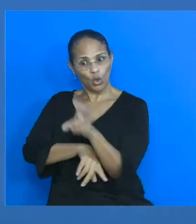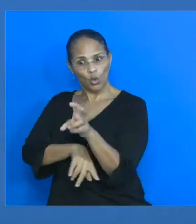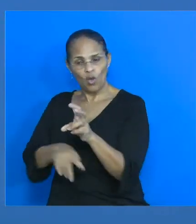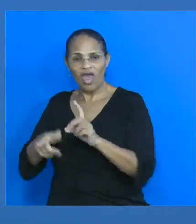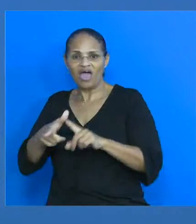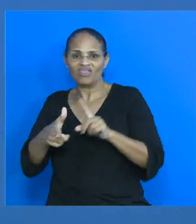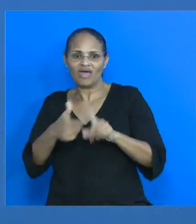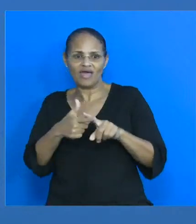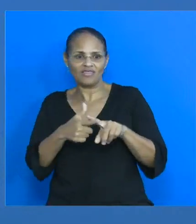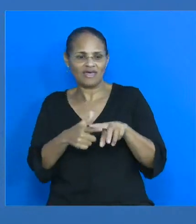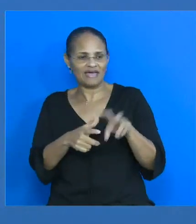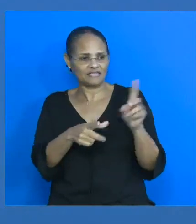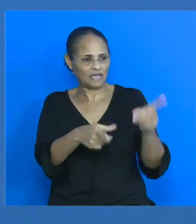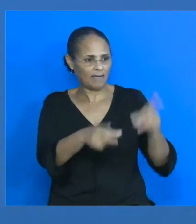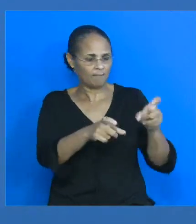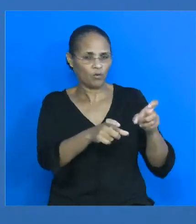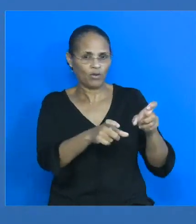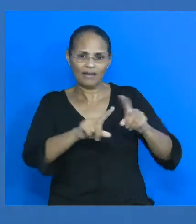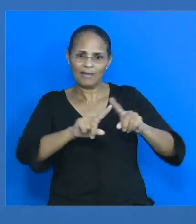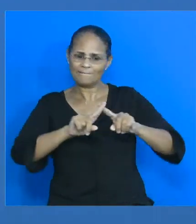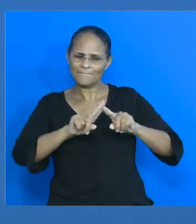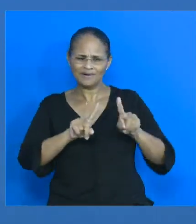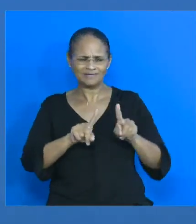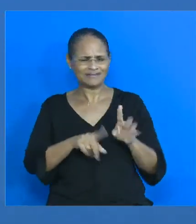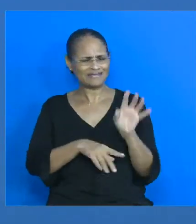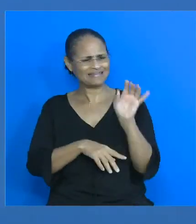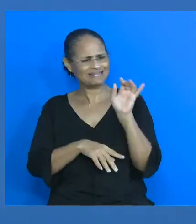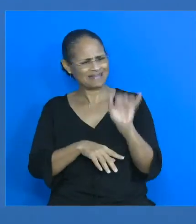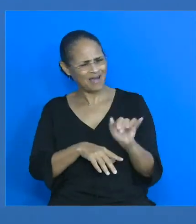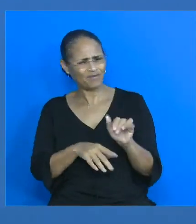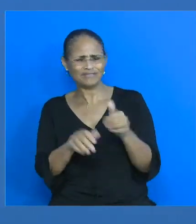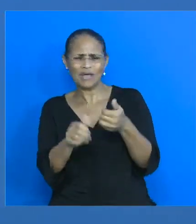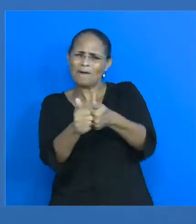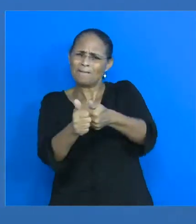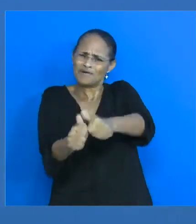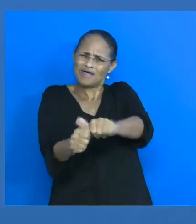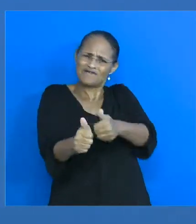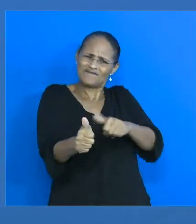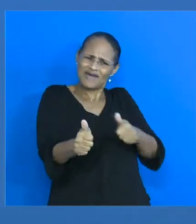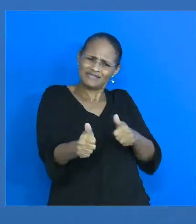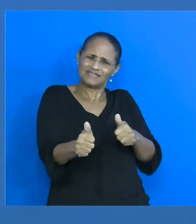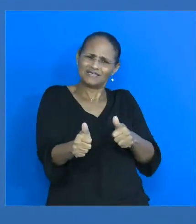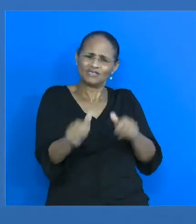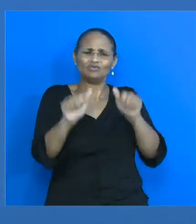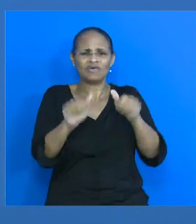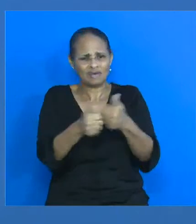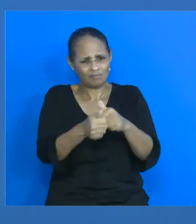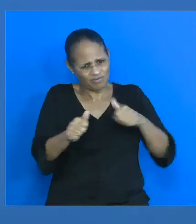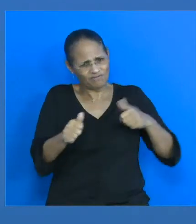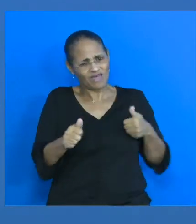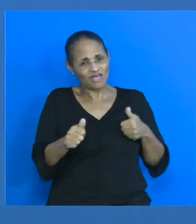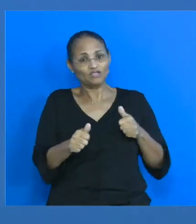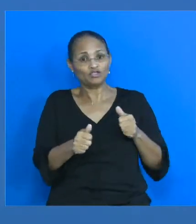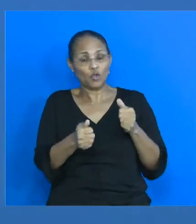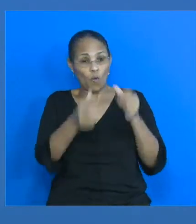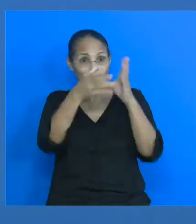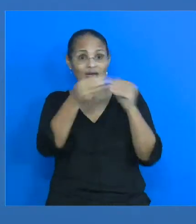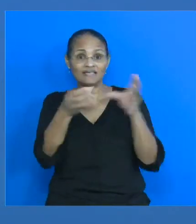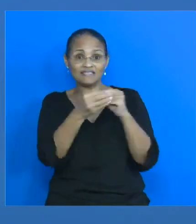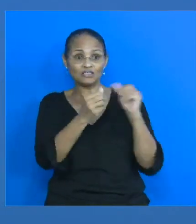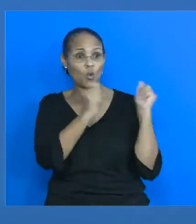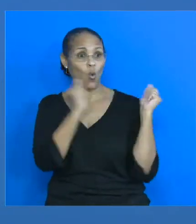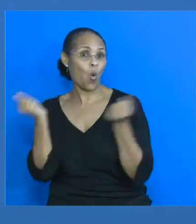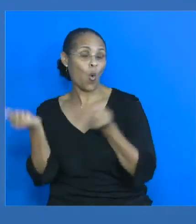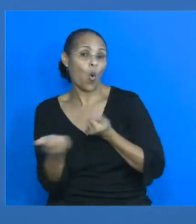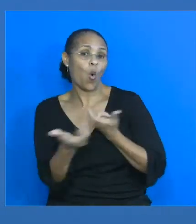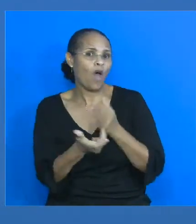able to come together that quickly. But it was purely preventable. And so the message is to all persons, I'm not telling